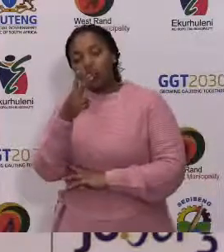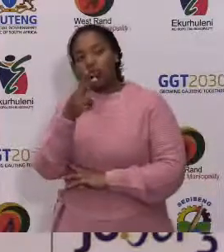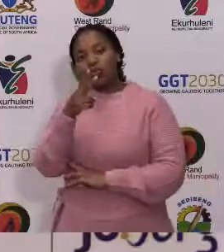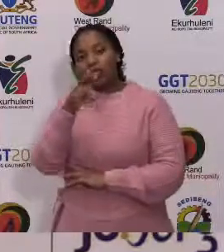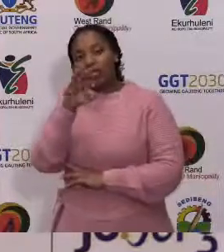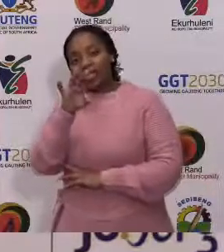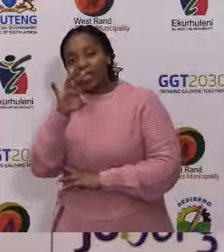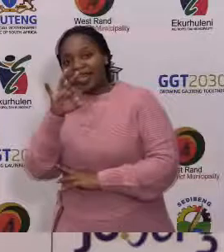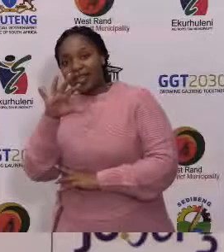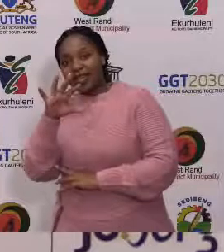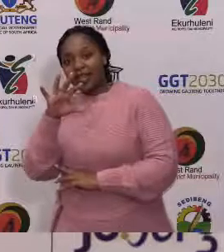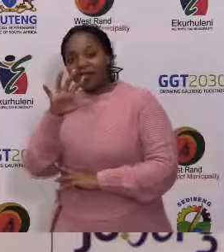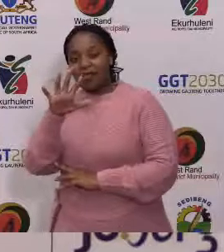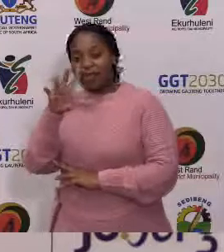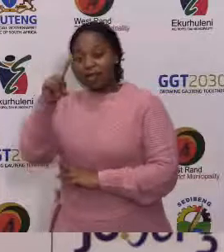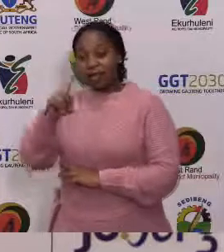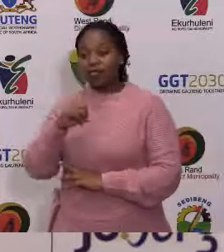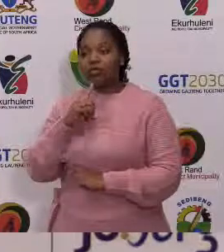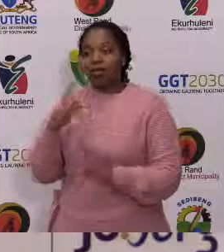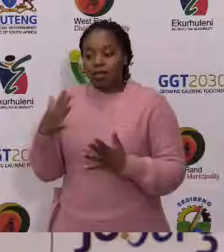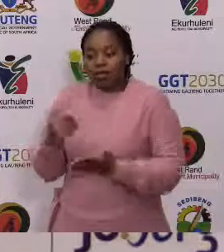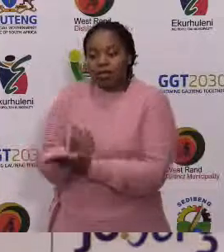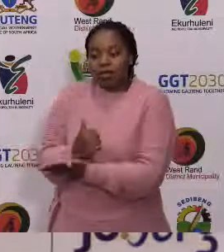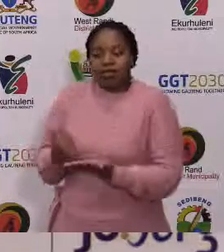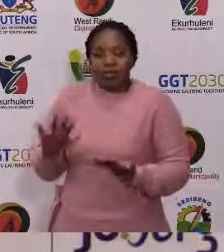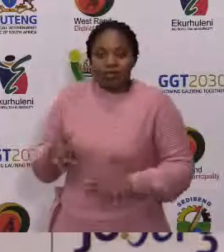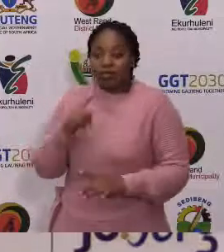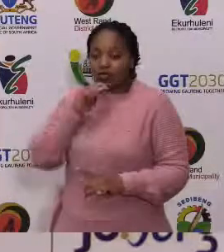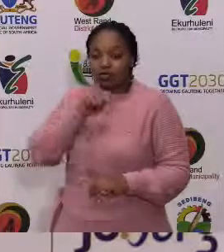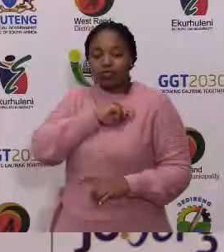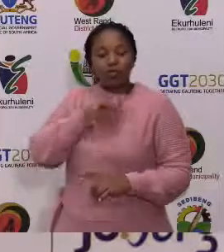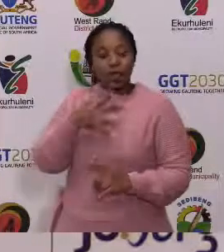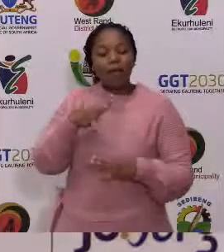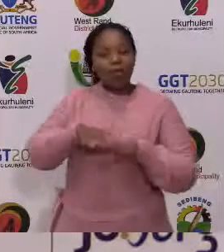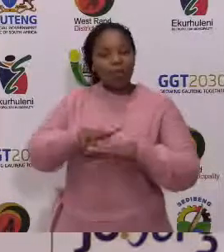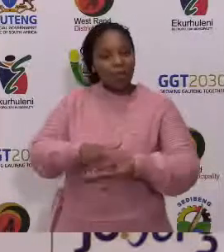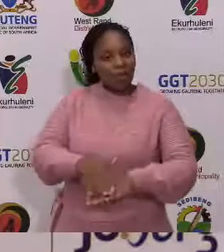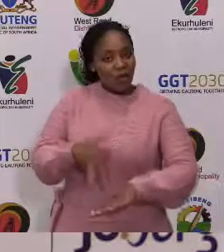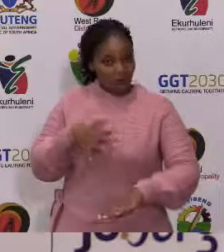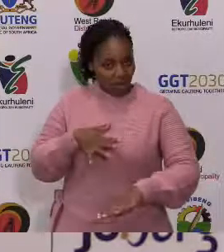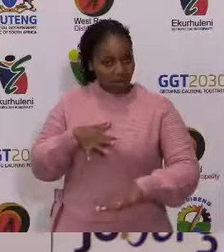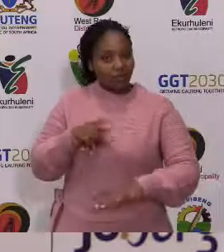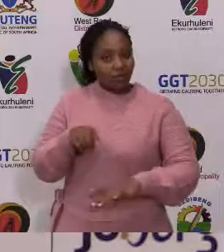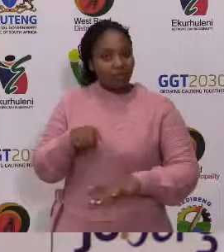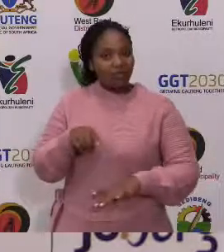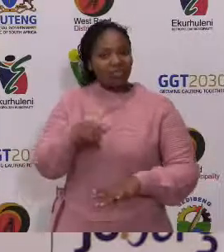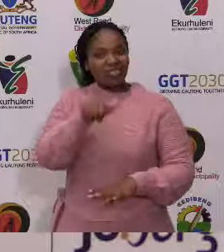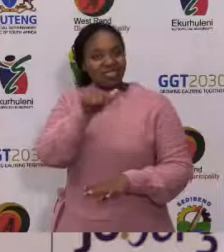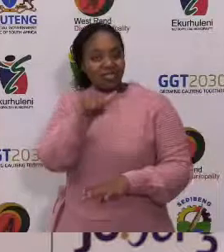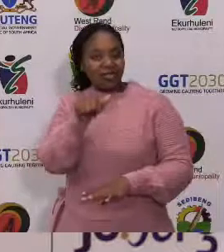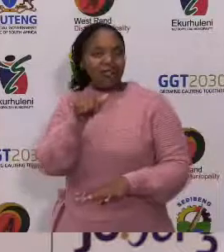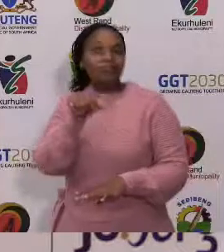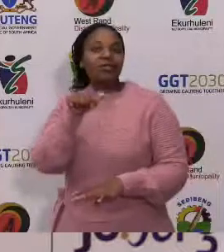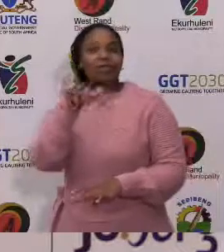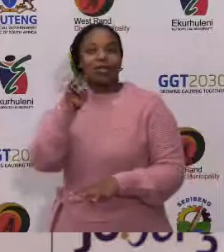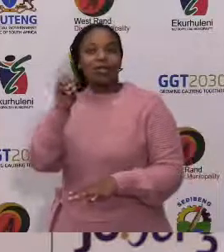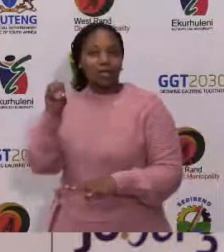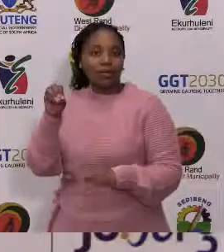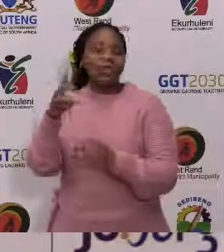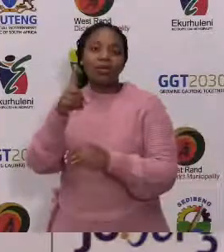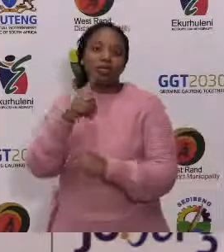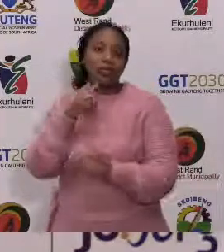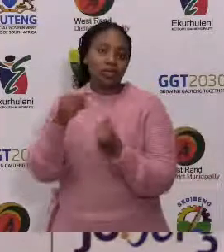235,000 have registered. So we still have a very long way. And I want to say that we had thought the uptick